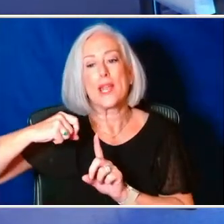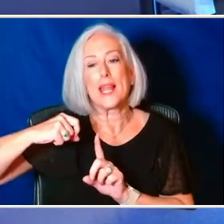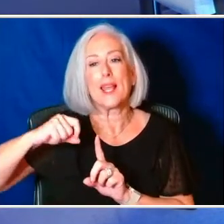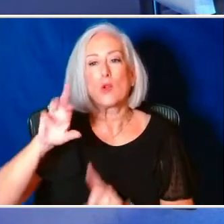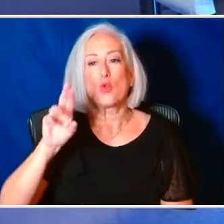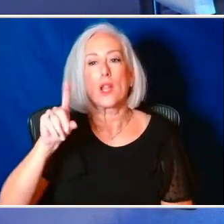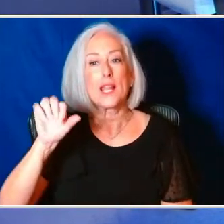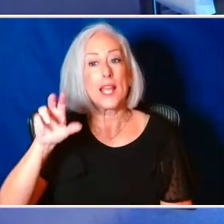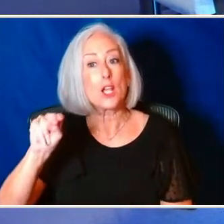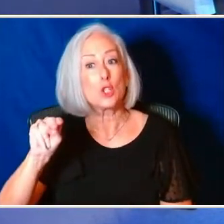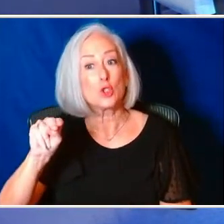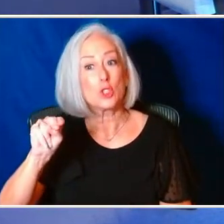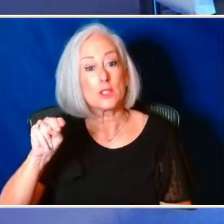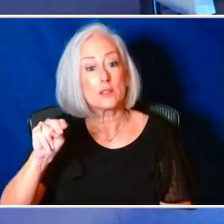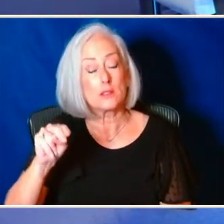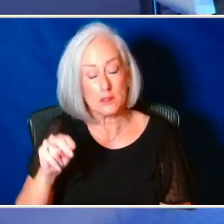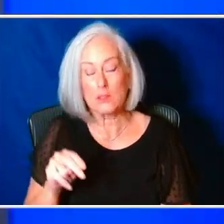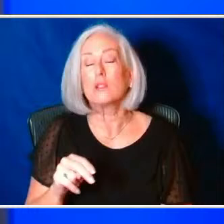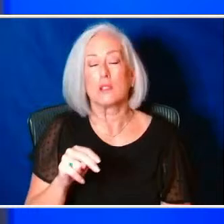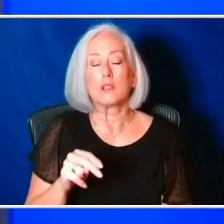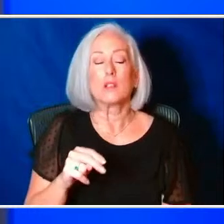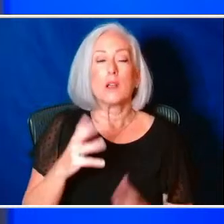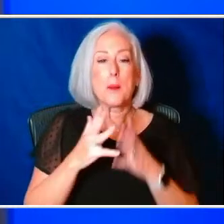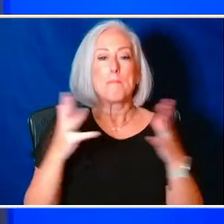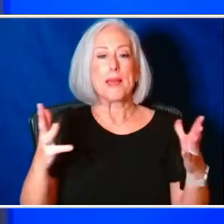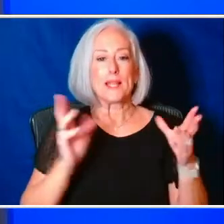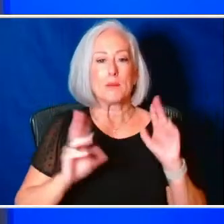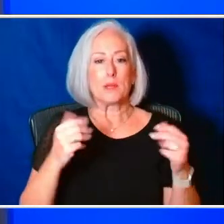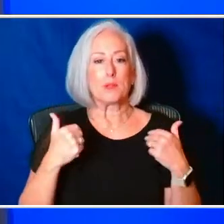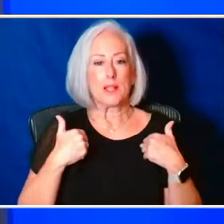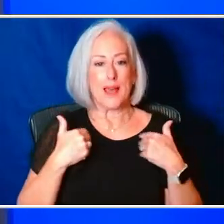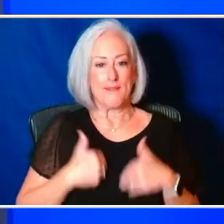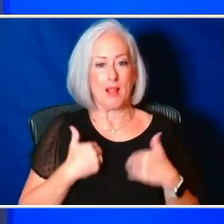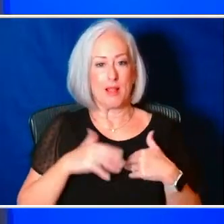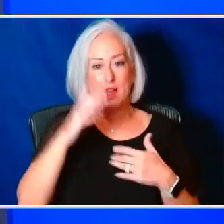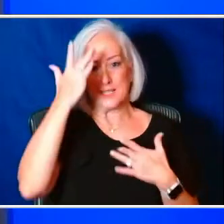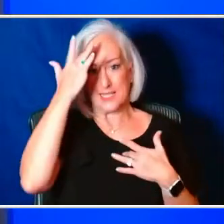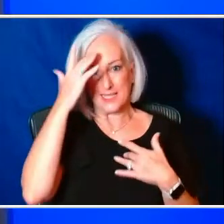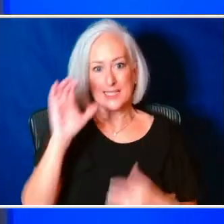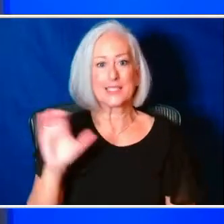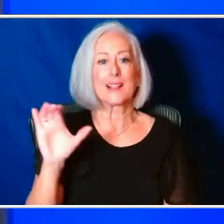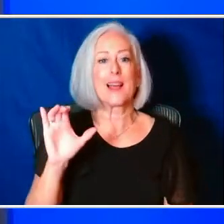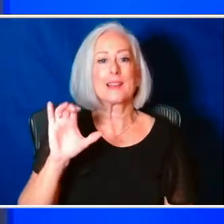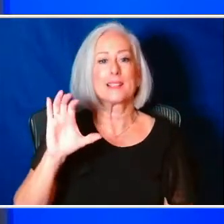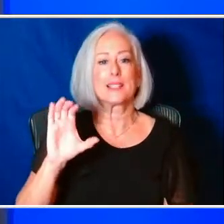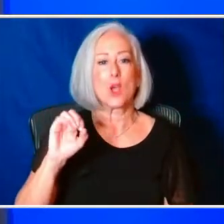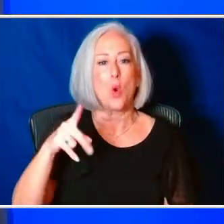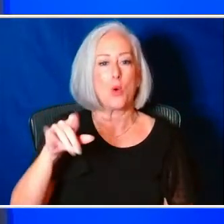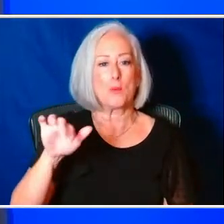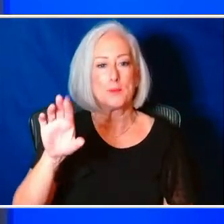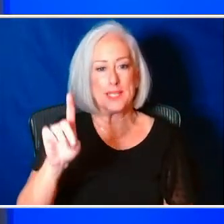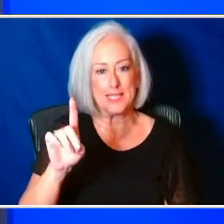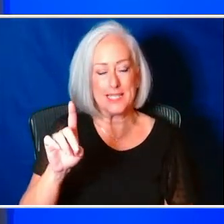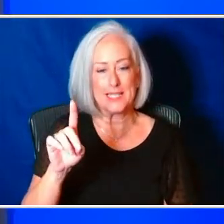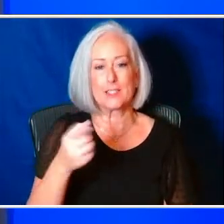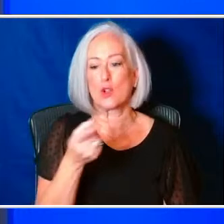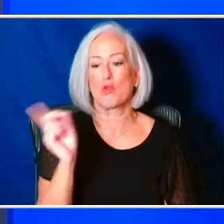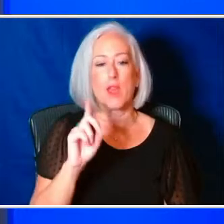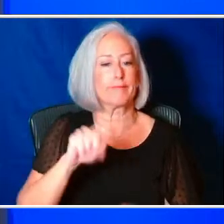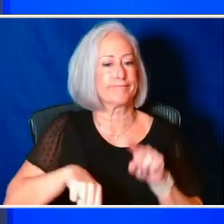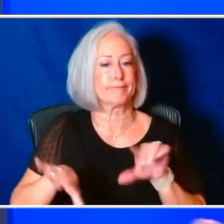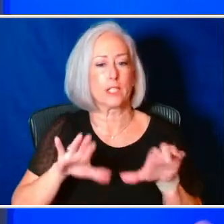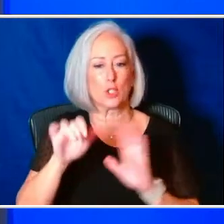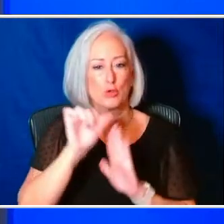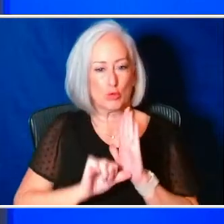those patients have lung disease, COPD, and so forth. So some of these patients, unfortunately, wouldn't be a candidate for surgery, and therefore